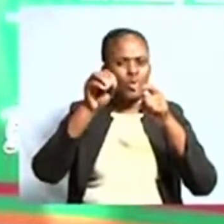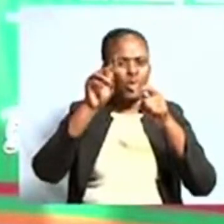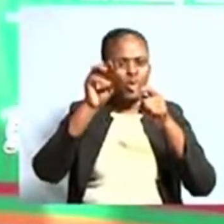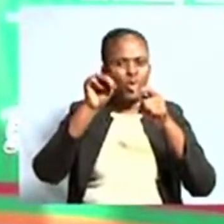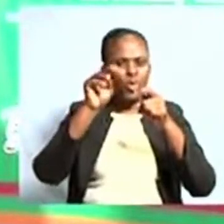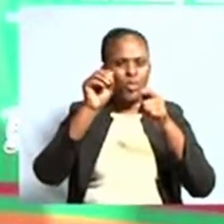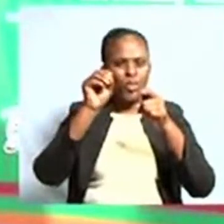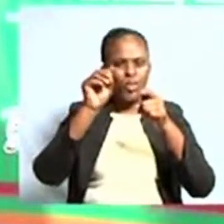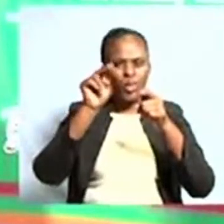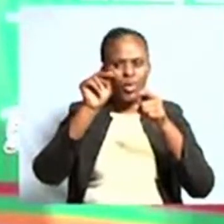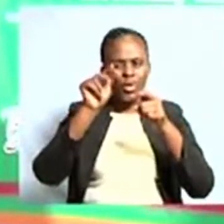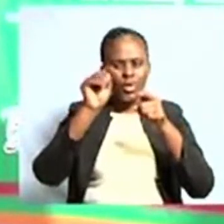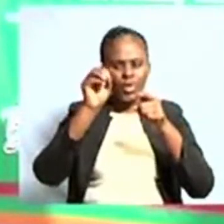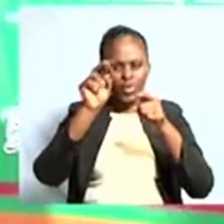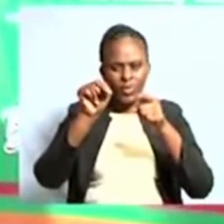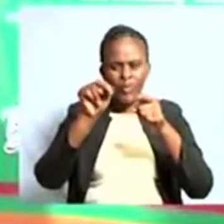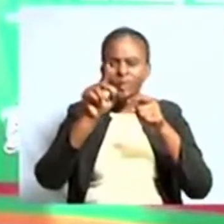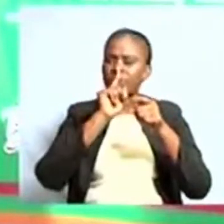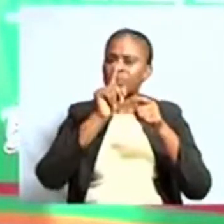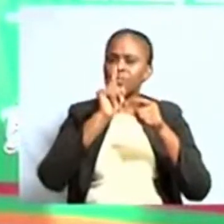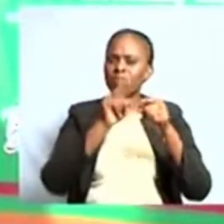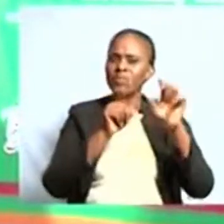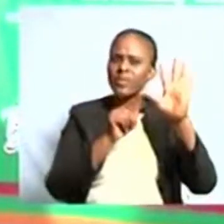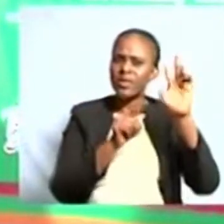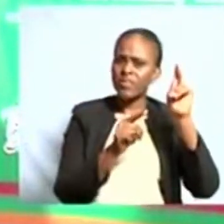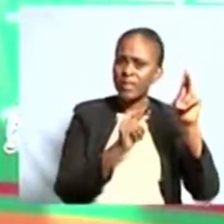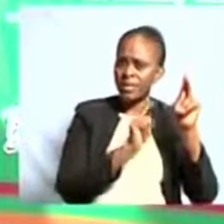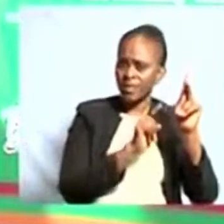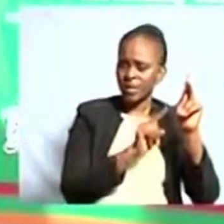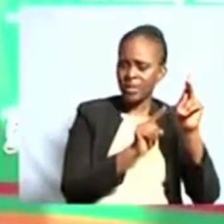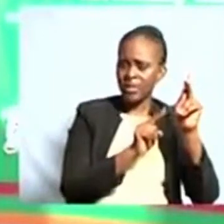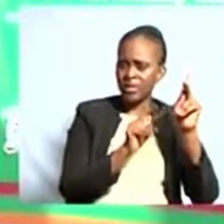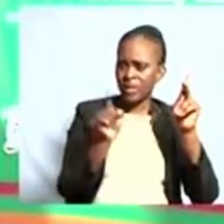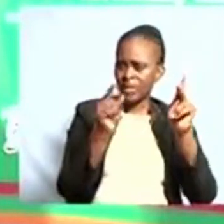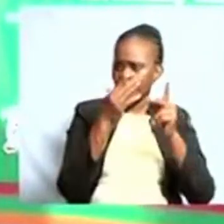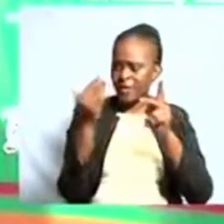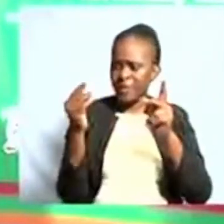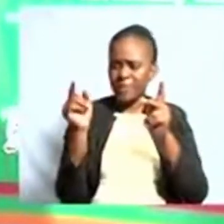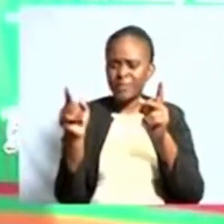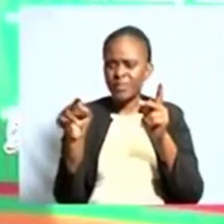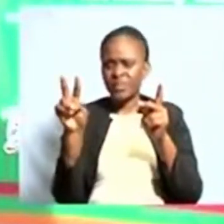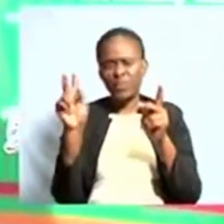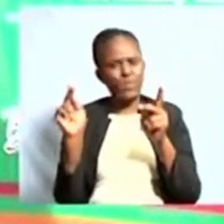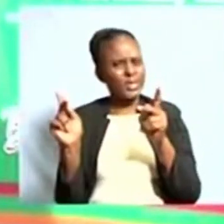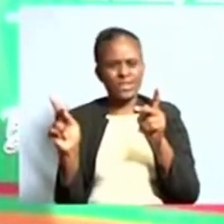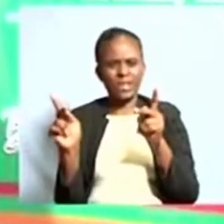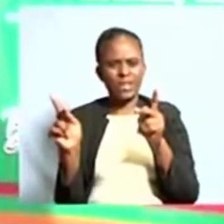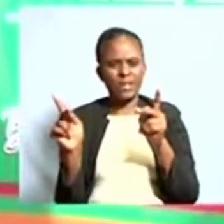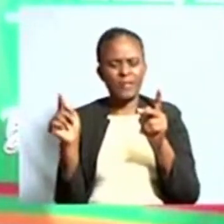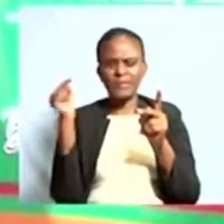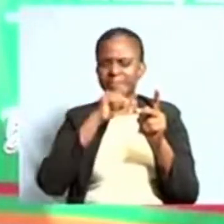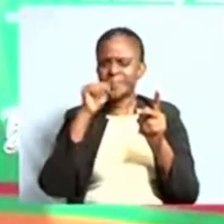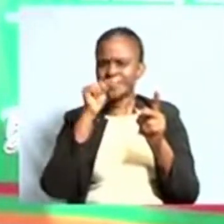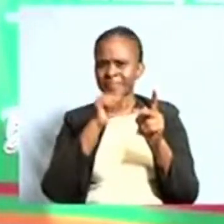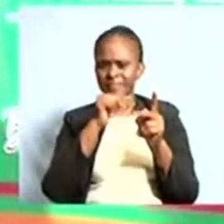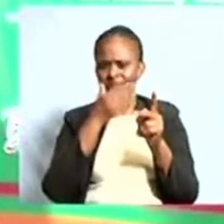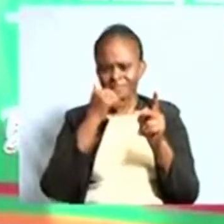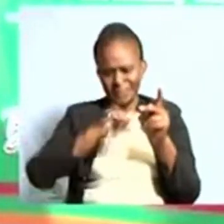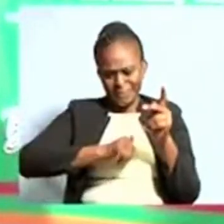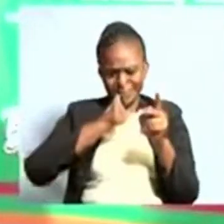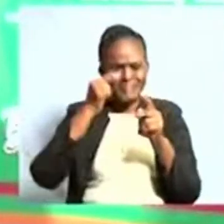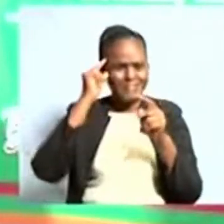you find the genuine one is 5 kwacha, then you find something at 2 kwacha, you should have a question